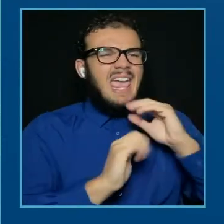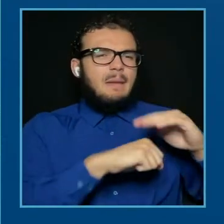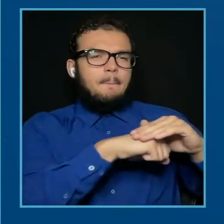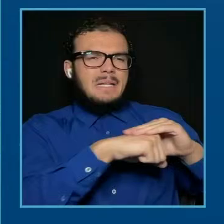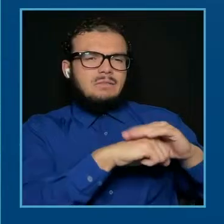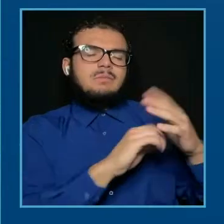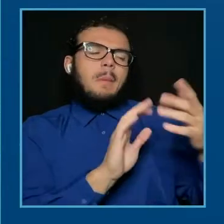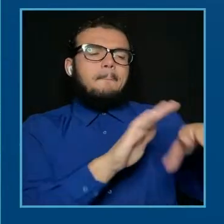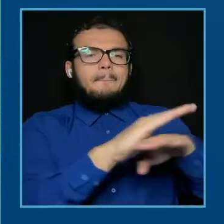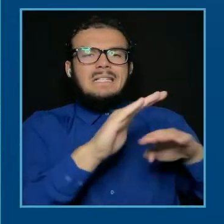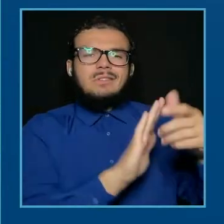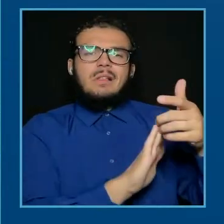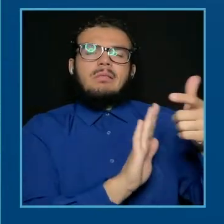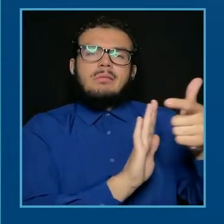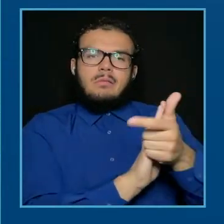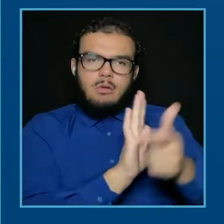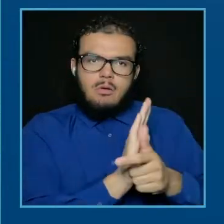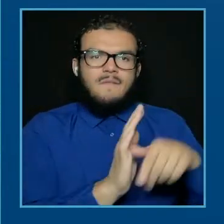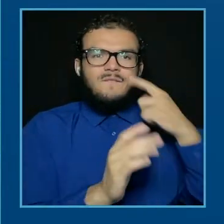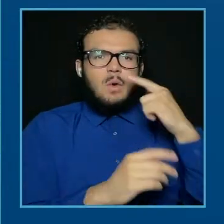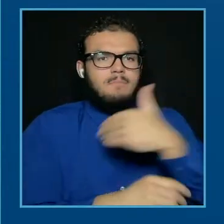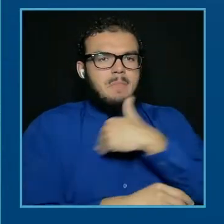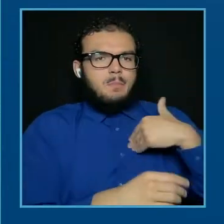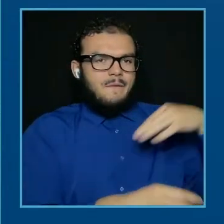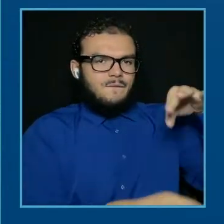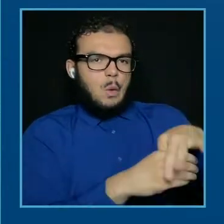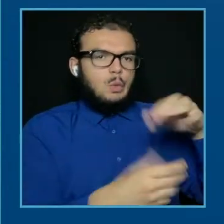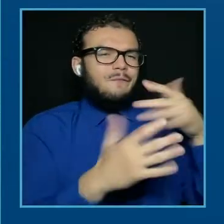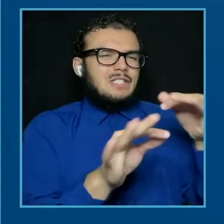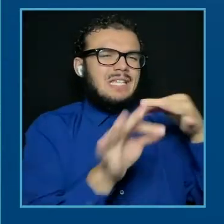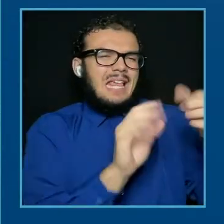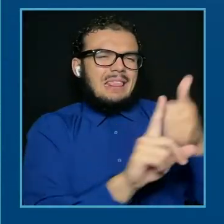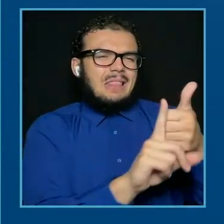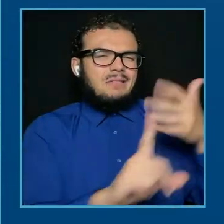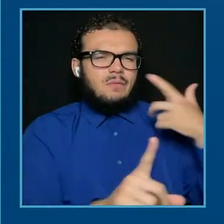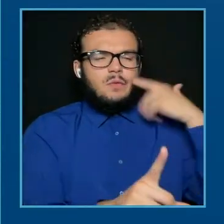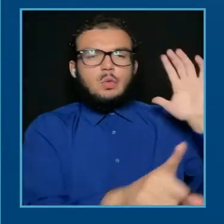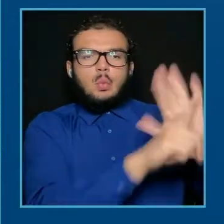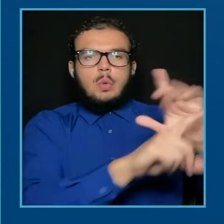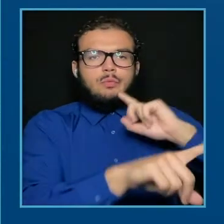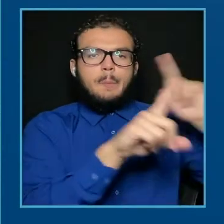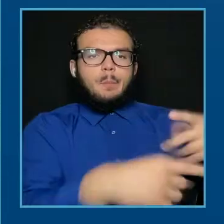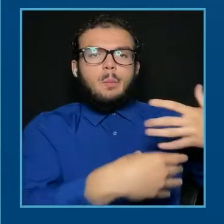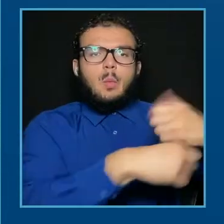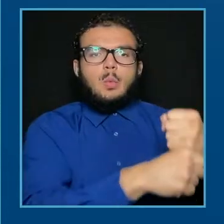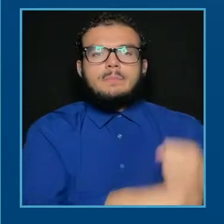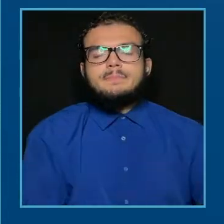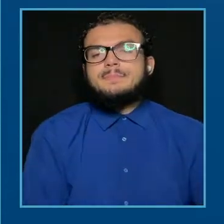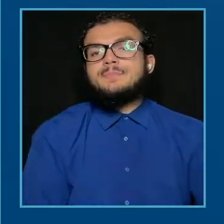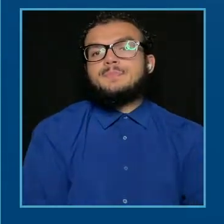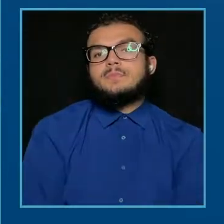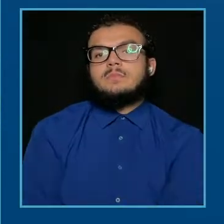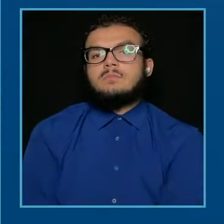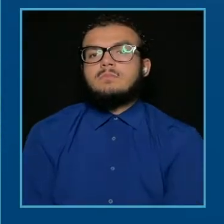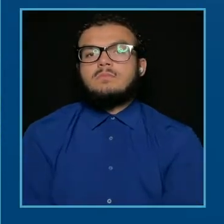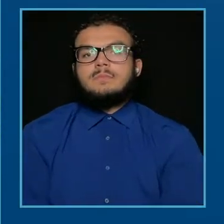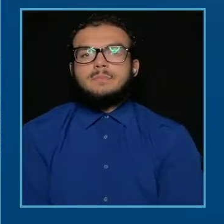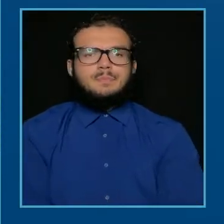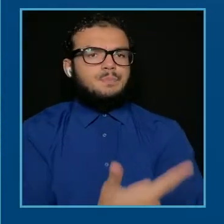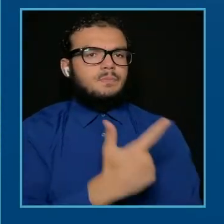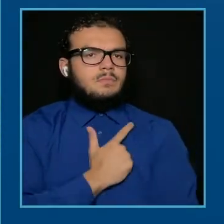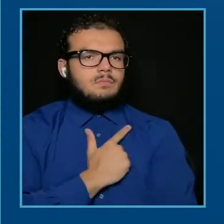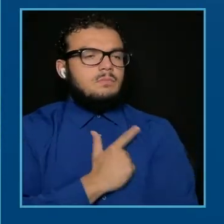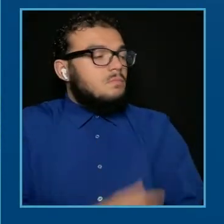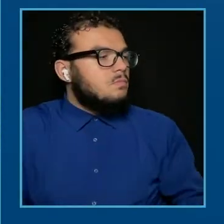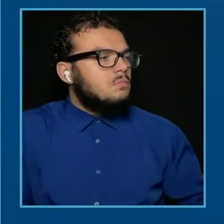to vote as you laid out in your report. Yeah, I think that's correct. I